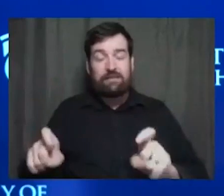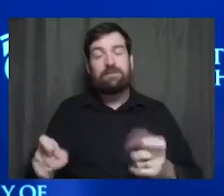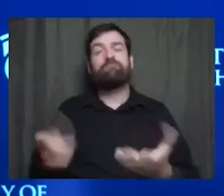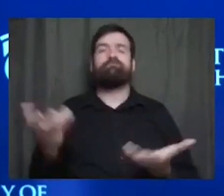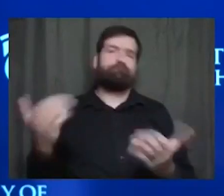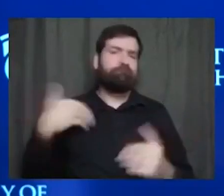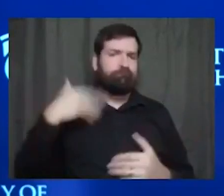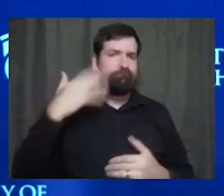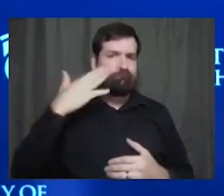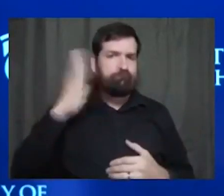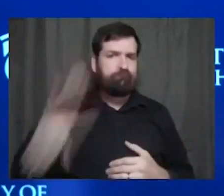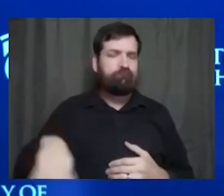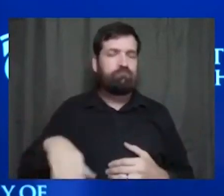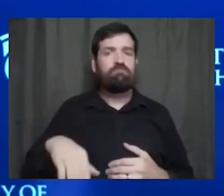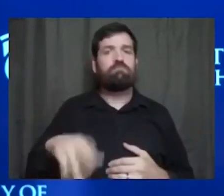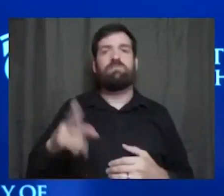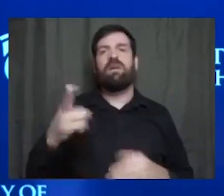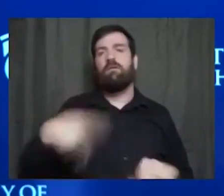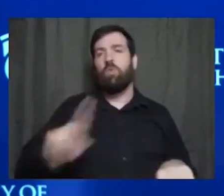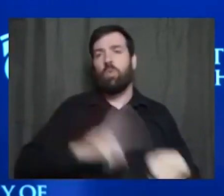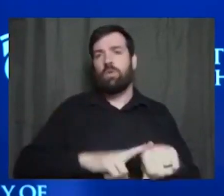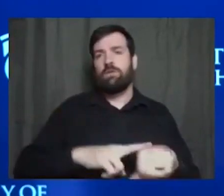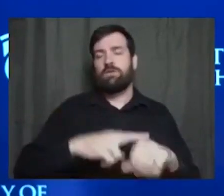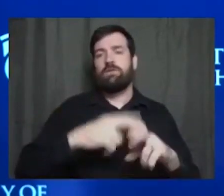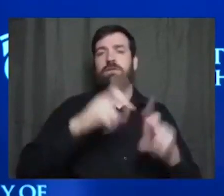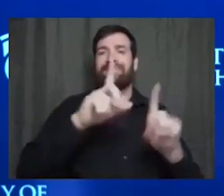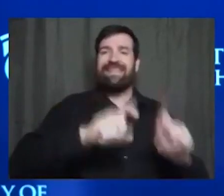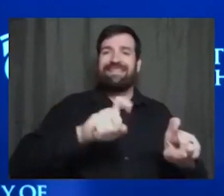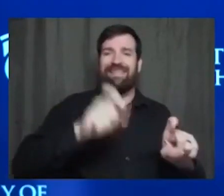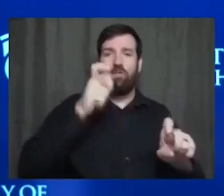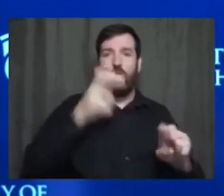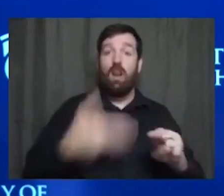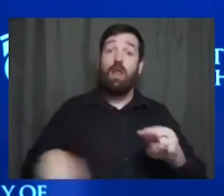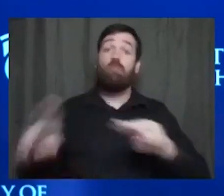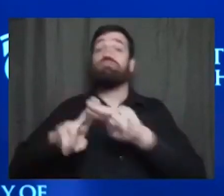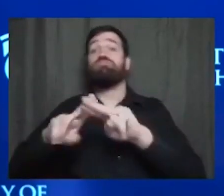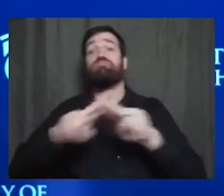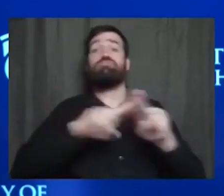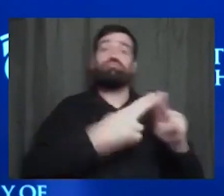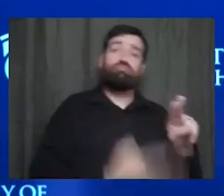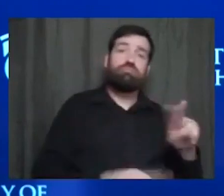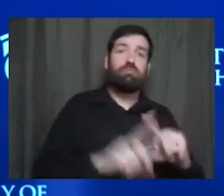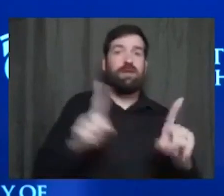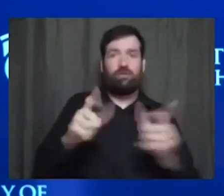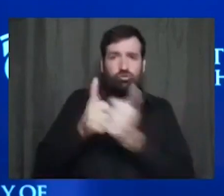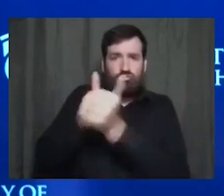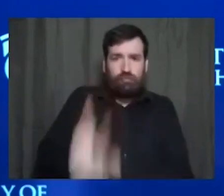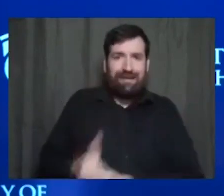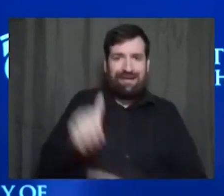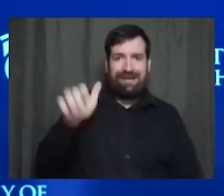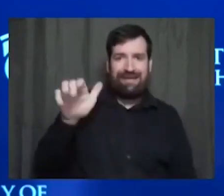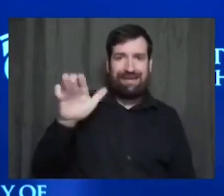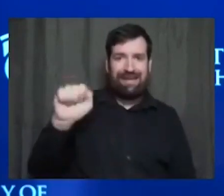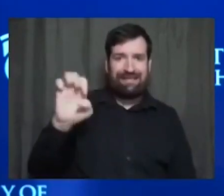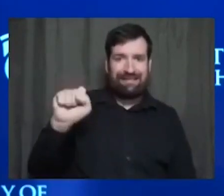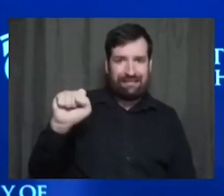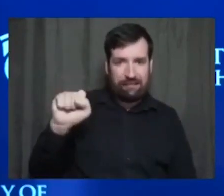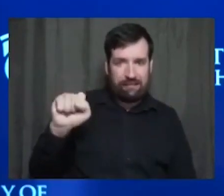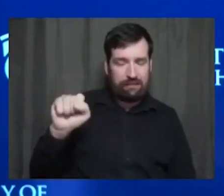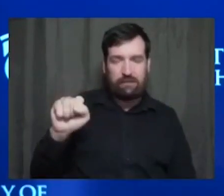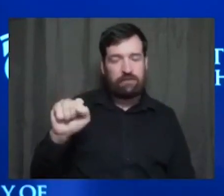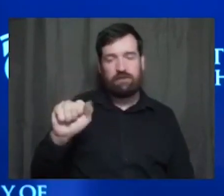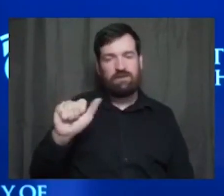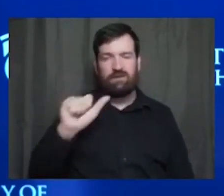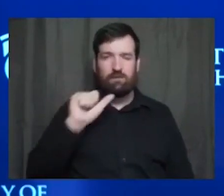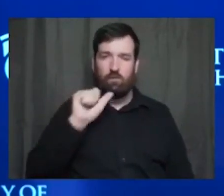testing will fluctuate, be up and down, but I think just tracking COVID-19 cases is not going to give you the full answer.